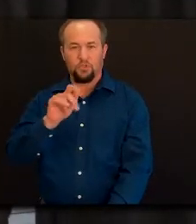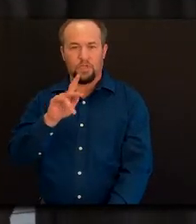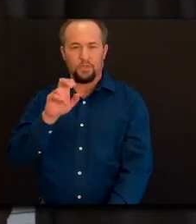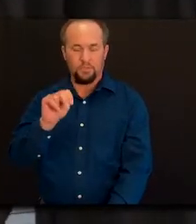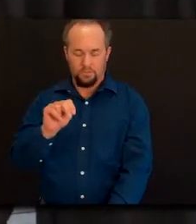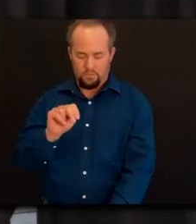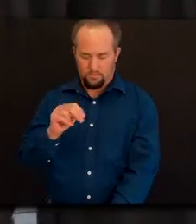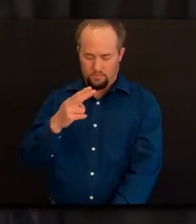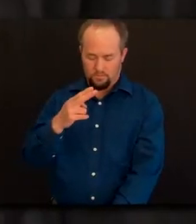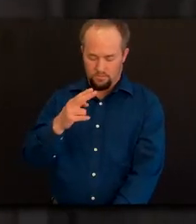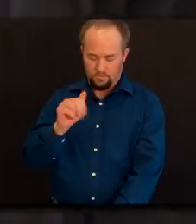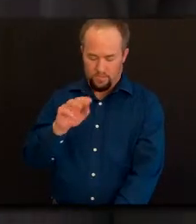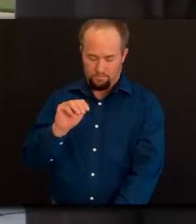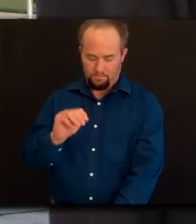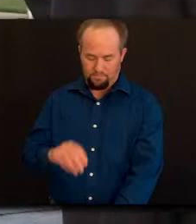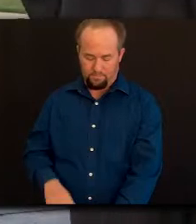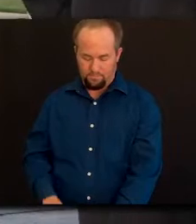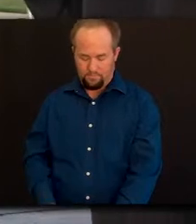Robert Hamm.